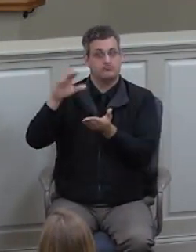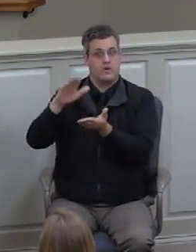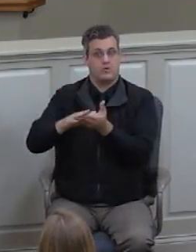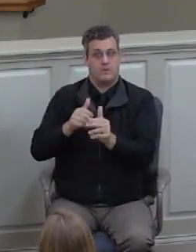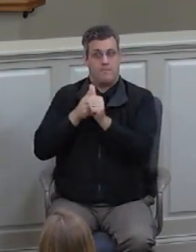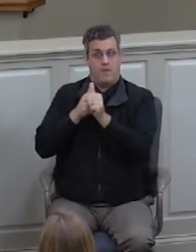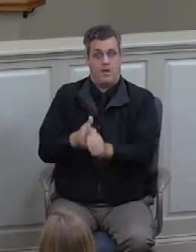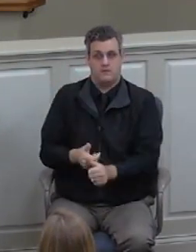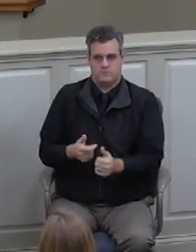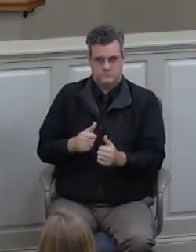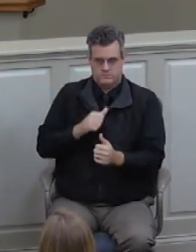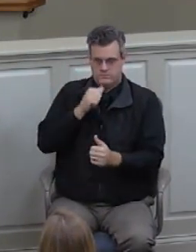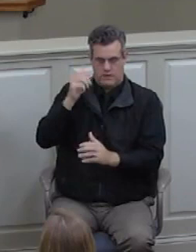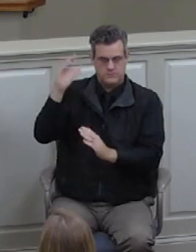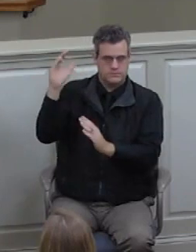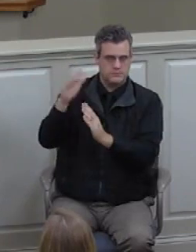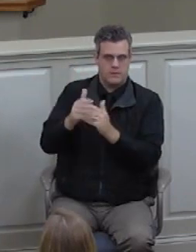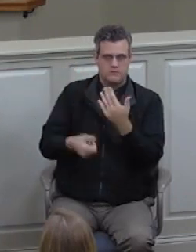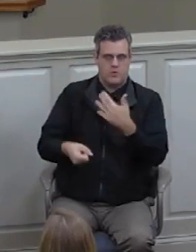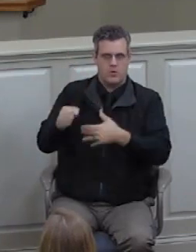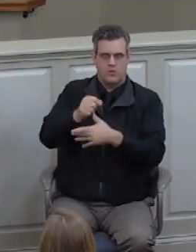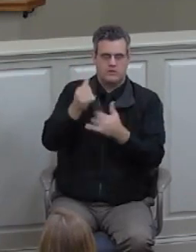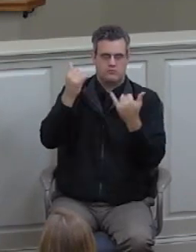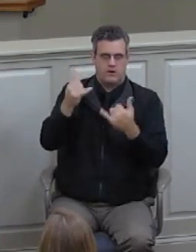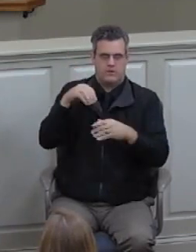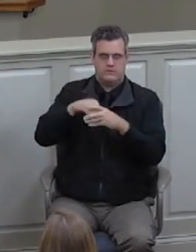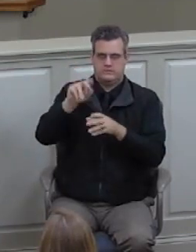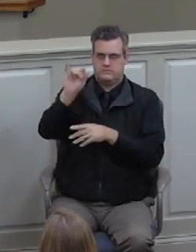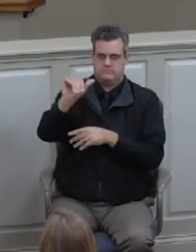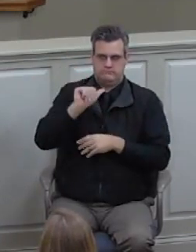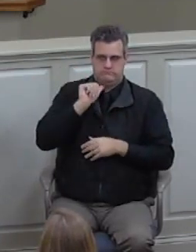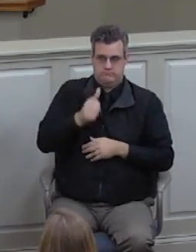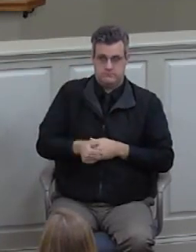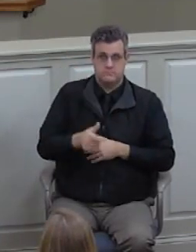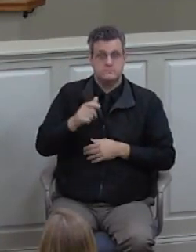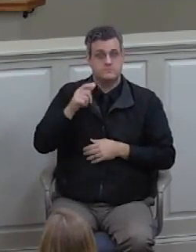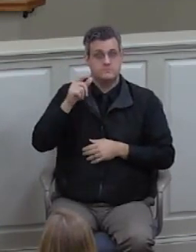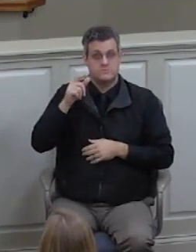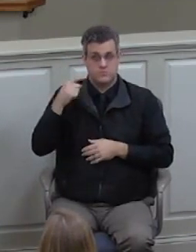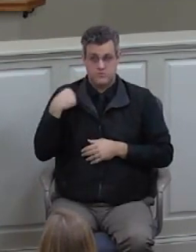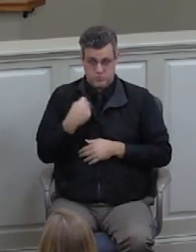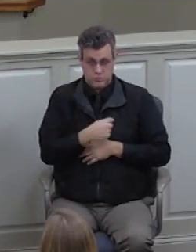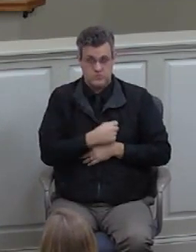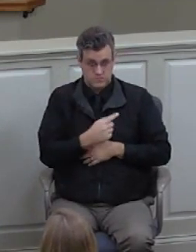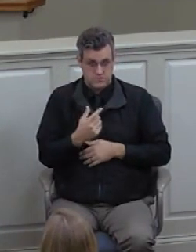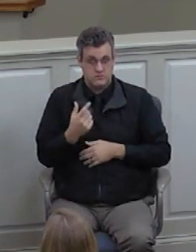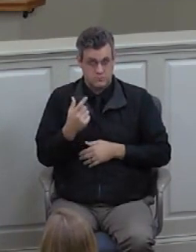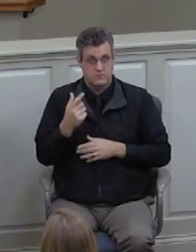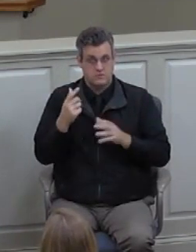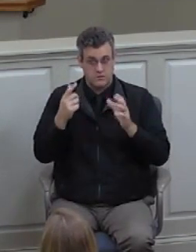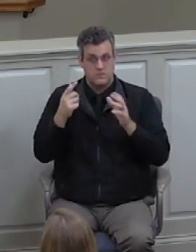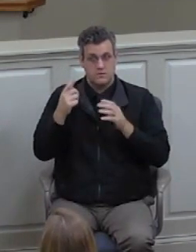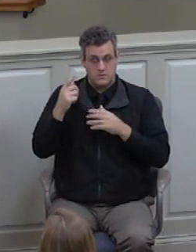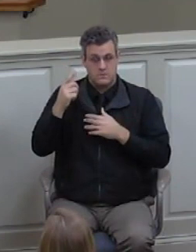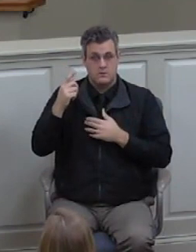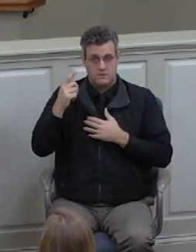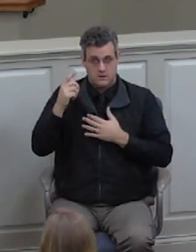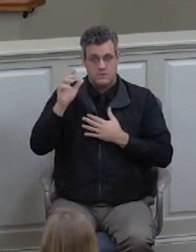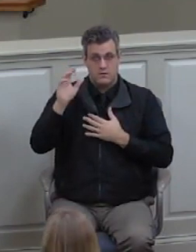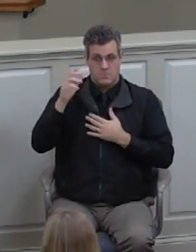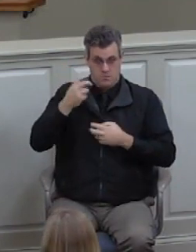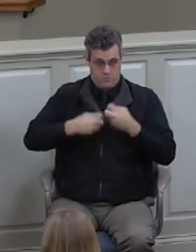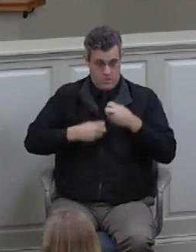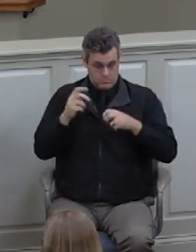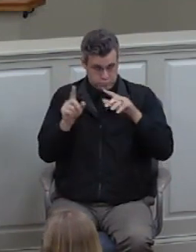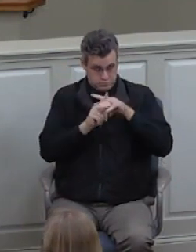priority of the Commonwealth at this point. So while they will be somewhat reactive to the problems